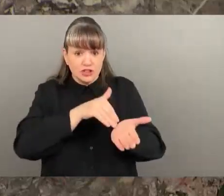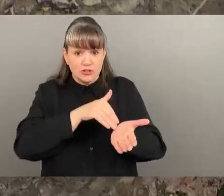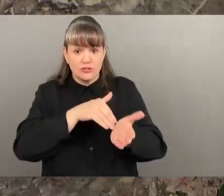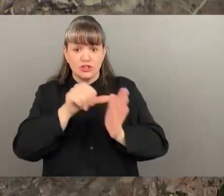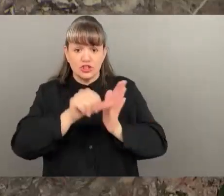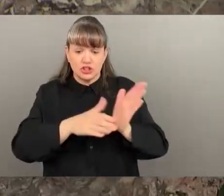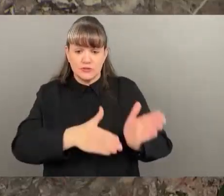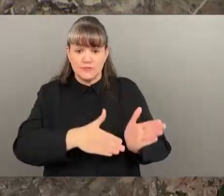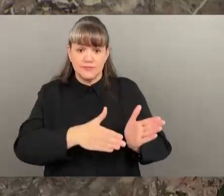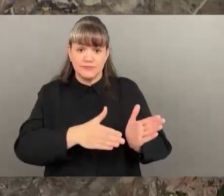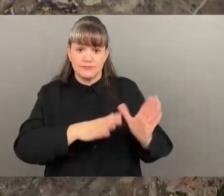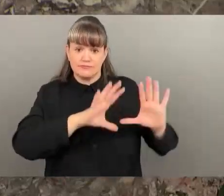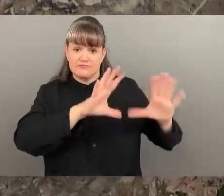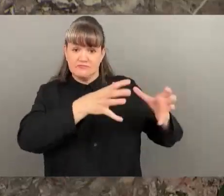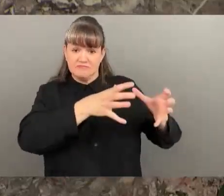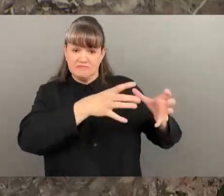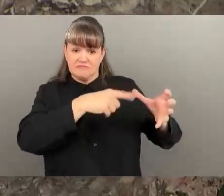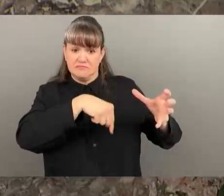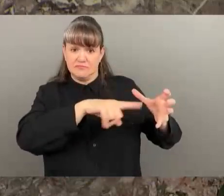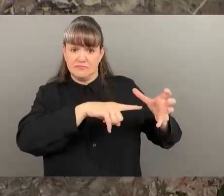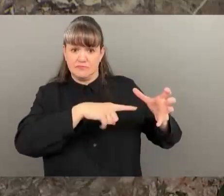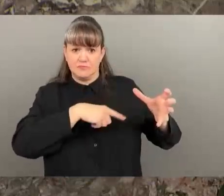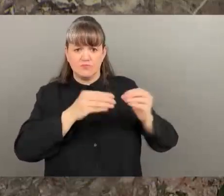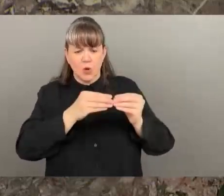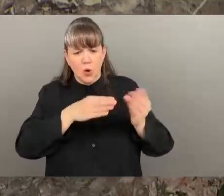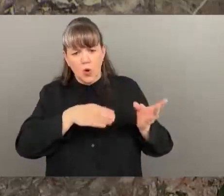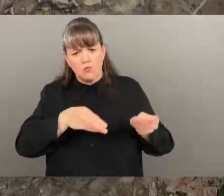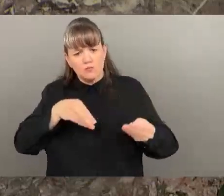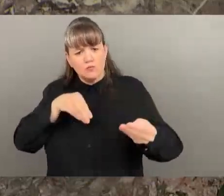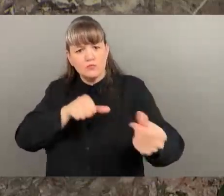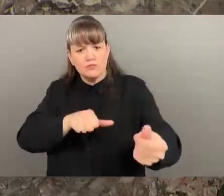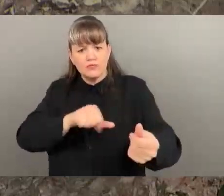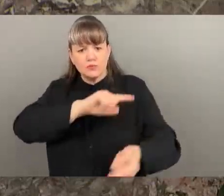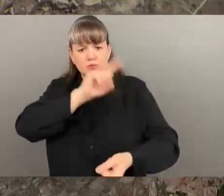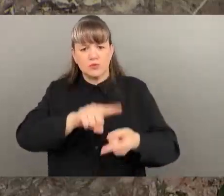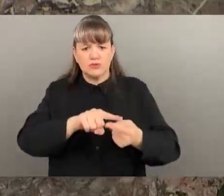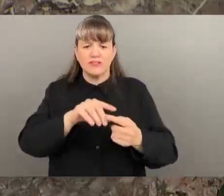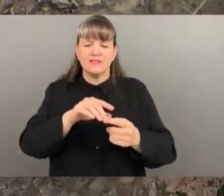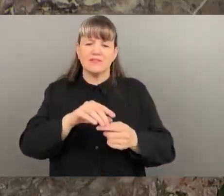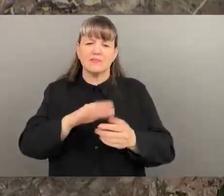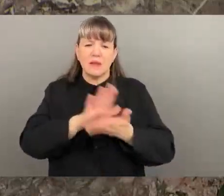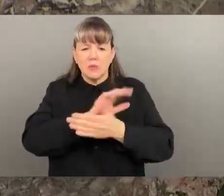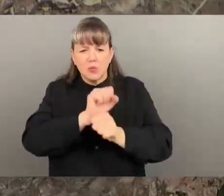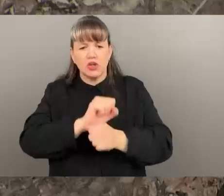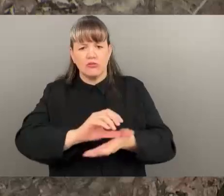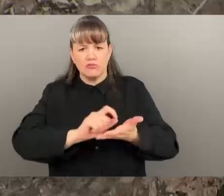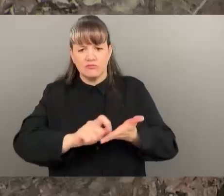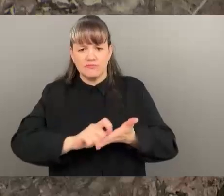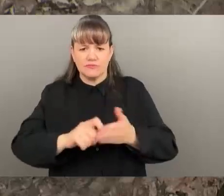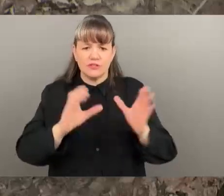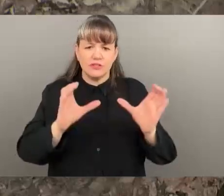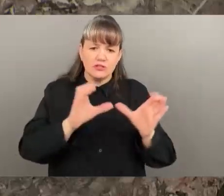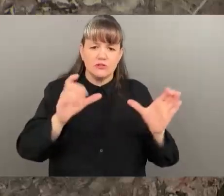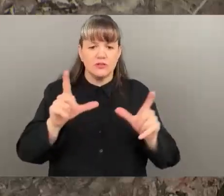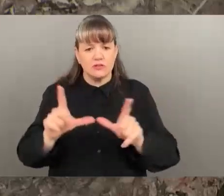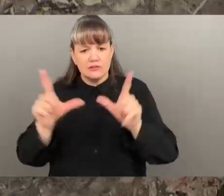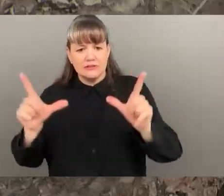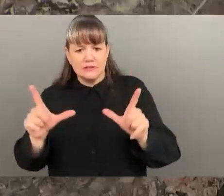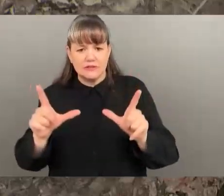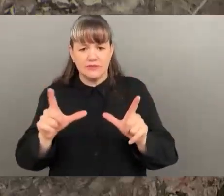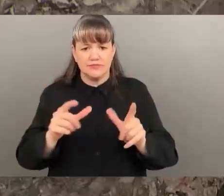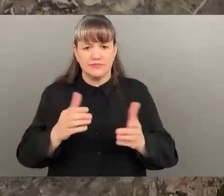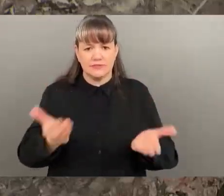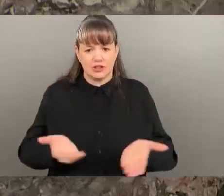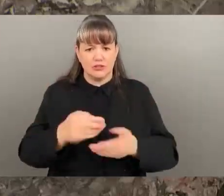the red tape associated with the credentialing and licensure of physicians here in British Columbia. Mr. Speaker, we're going